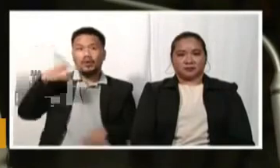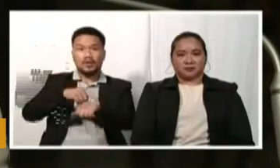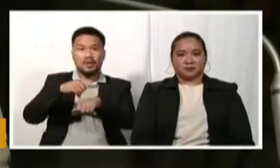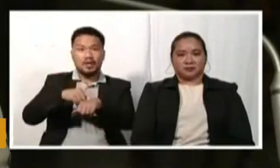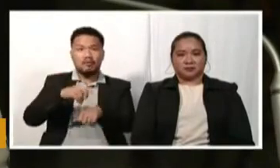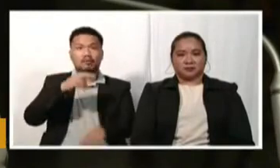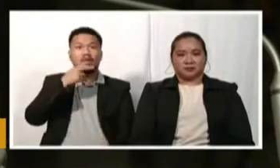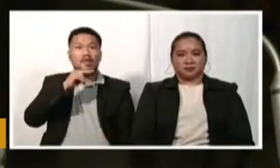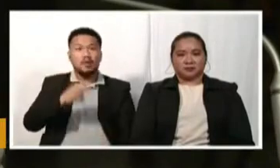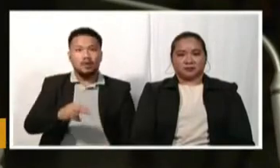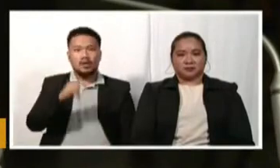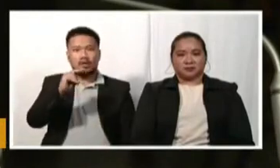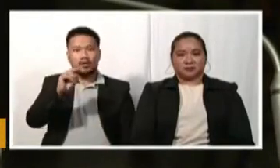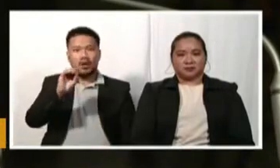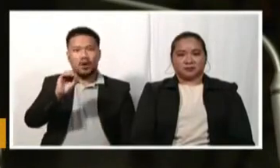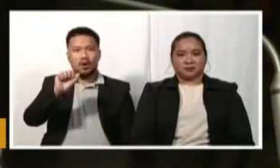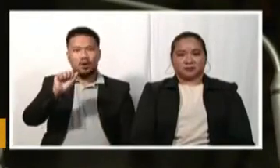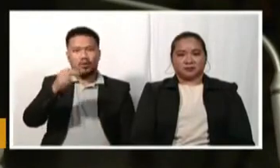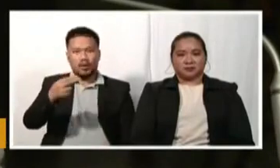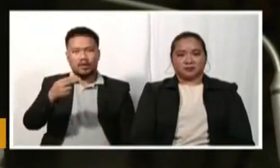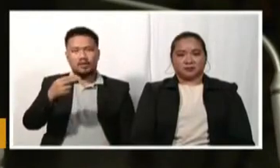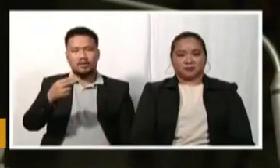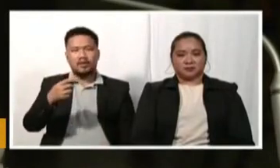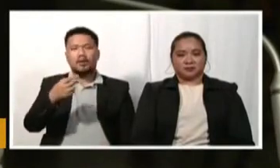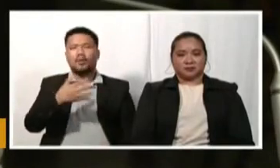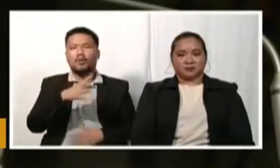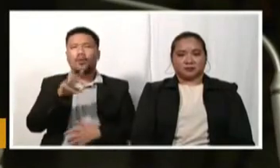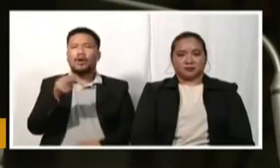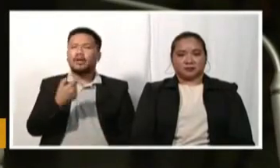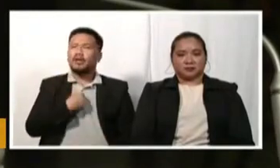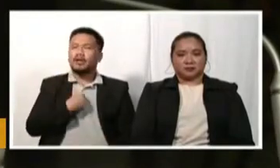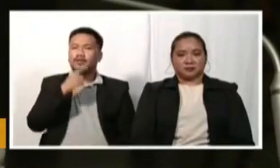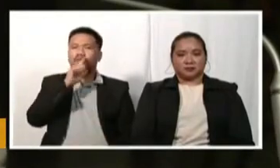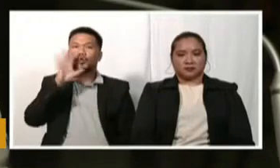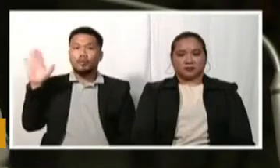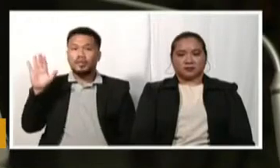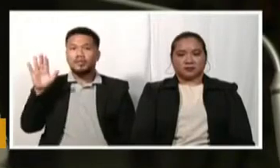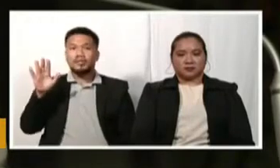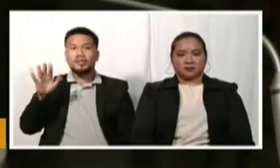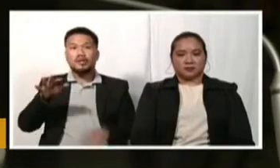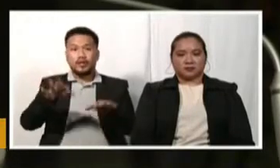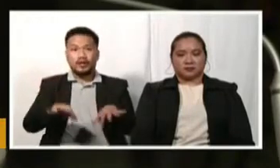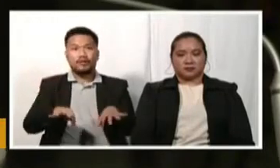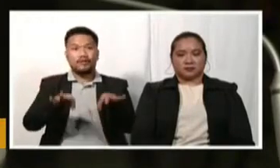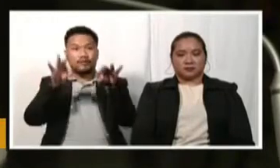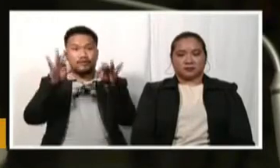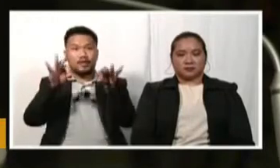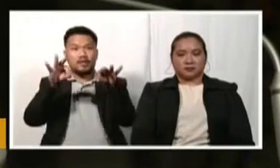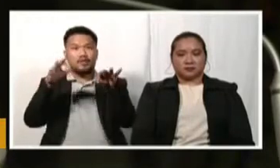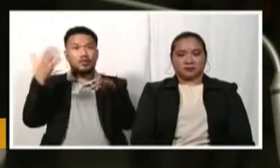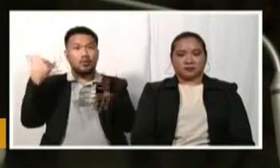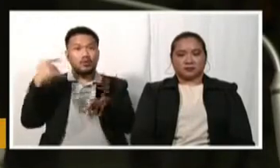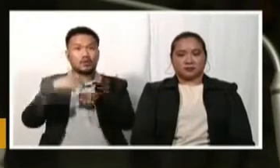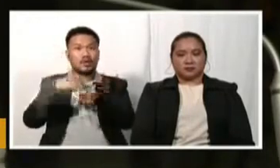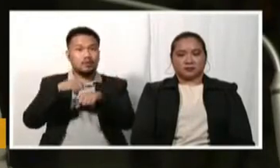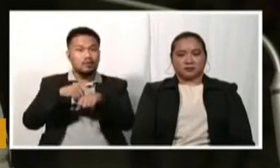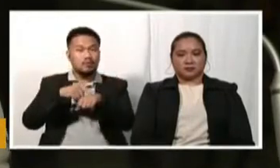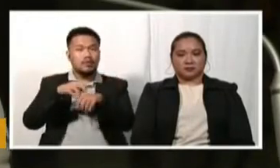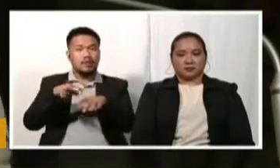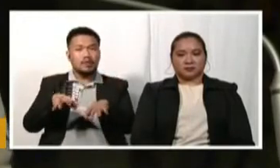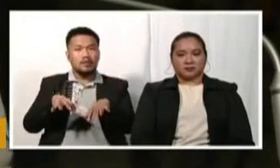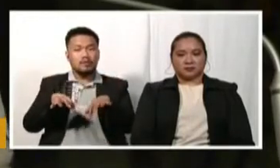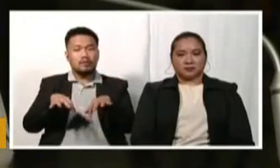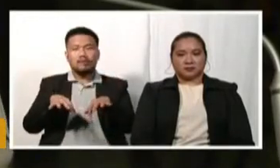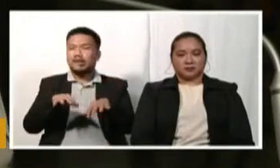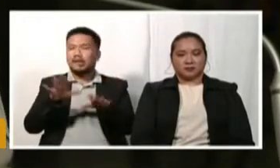I swore that the waters of Noah should never again deluge the earth.